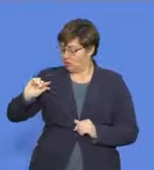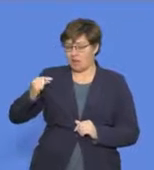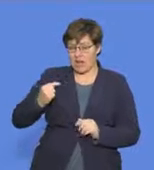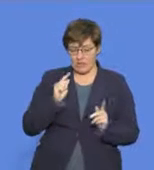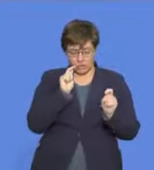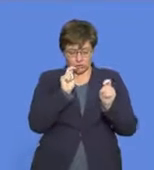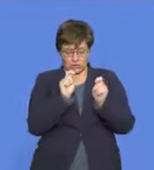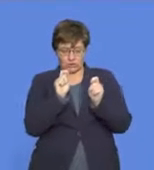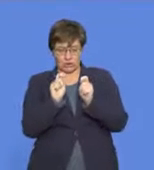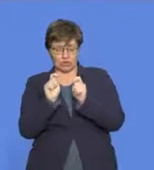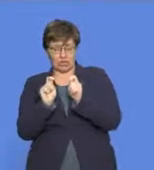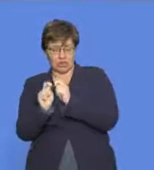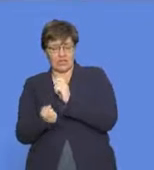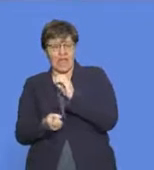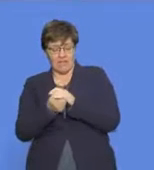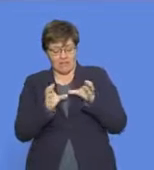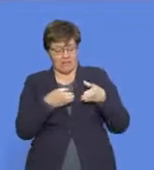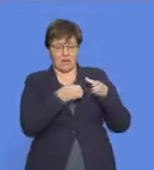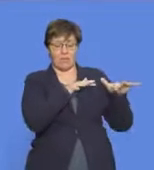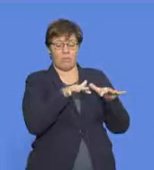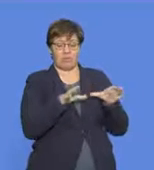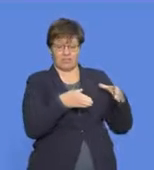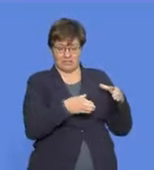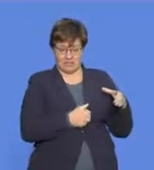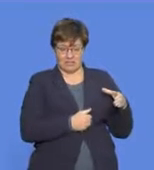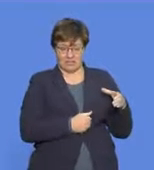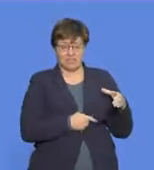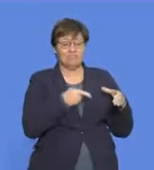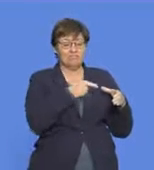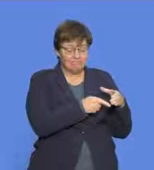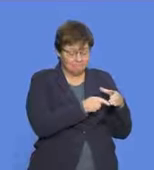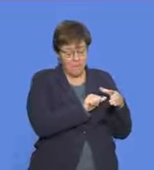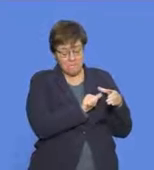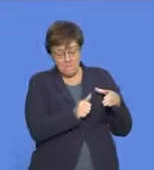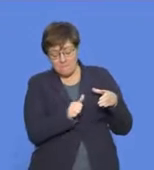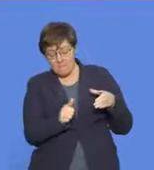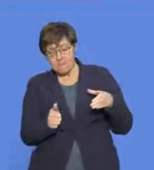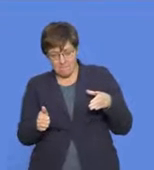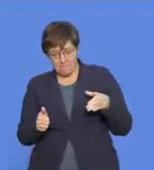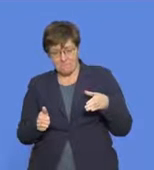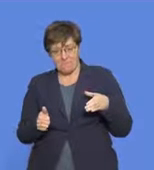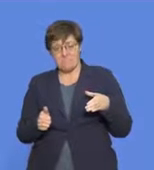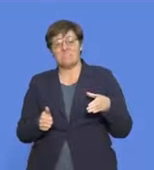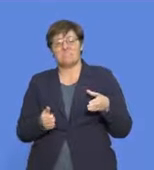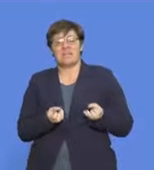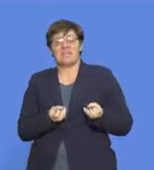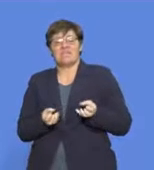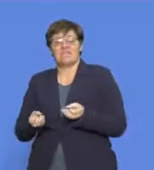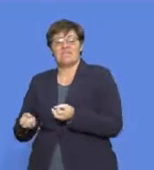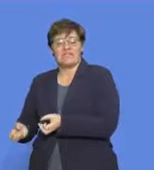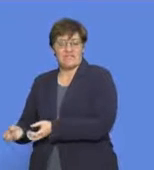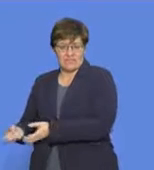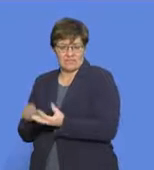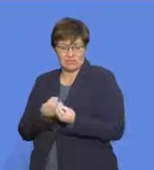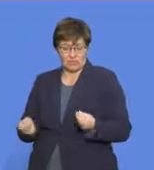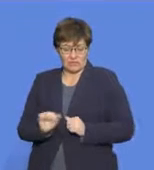that take place in a population, and those are then inherited over several generations, and